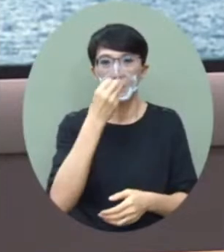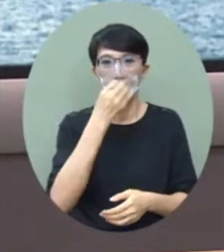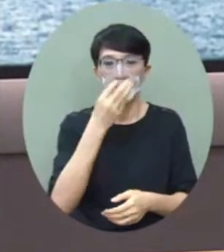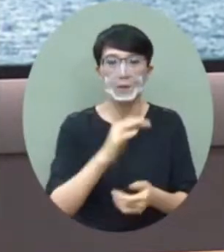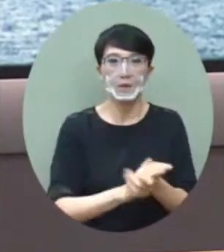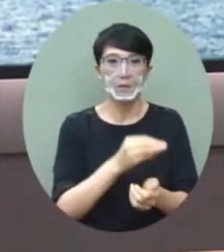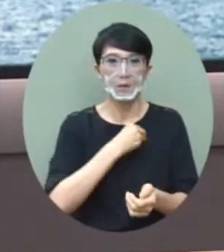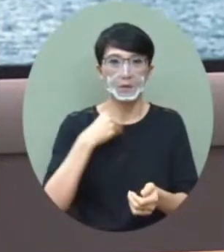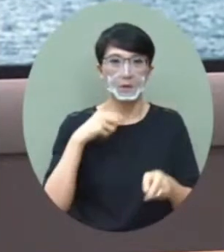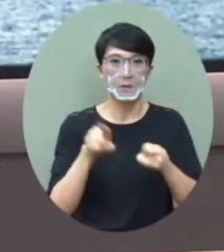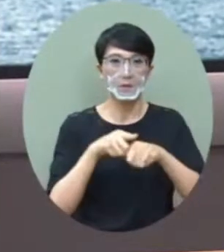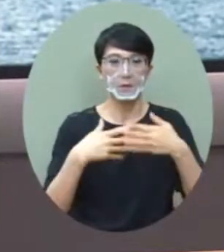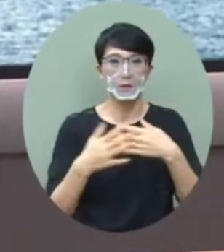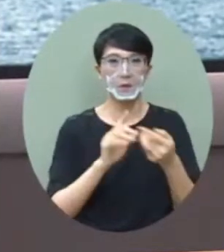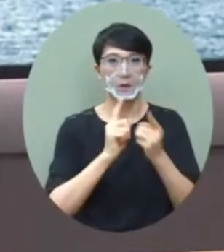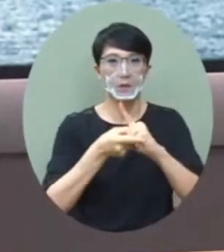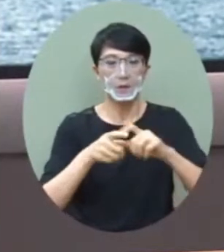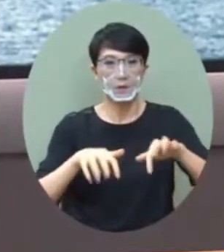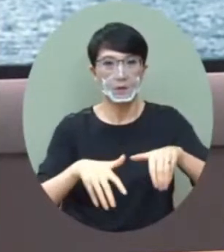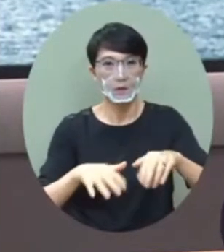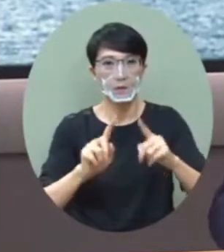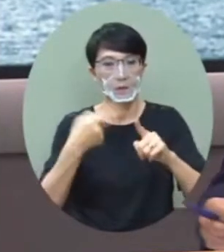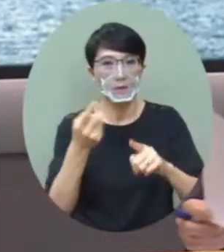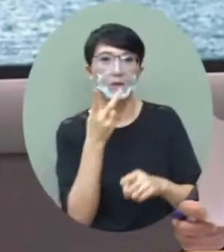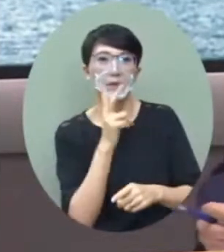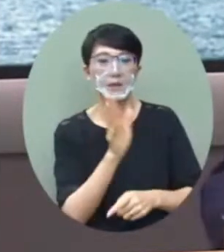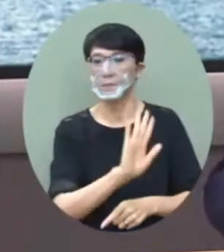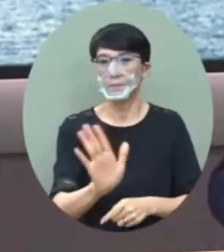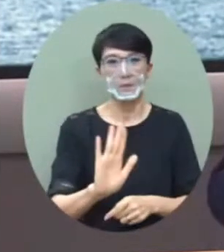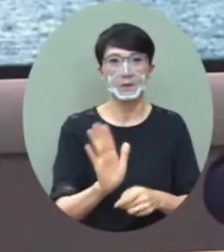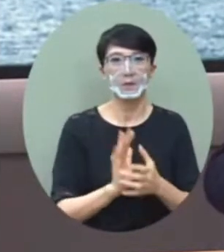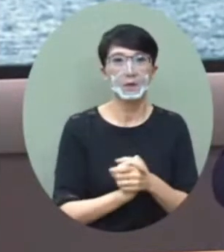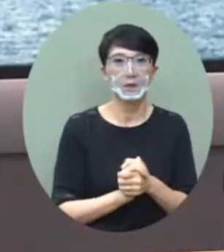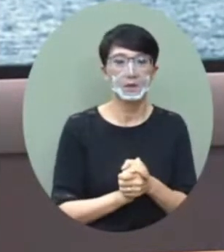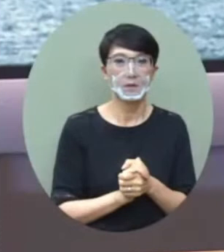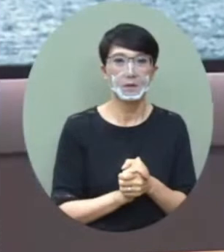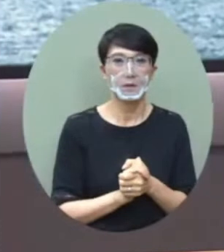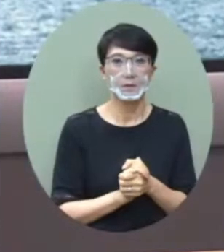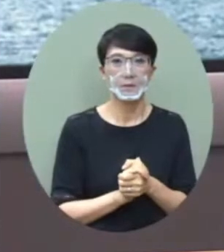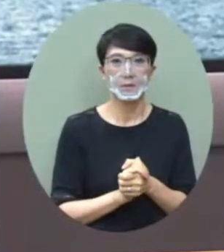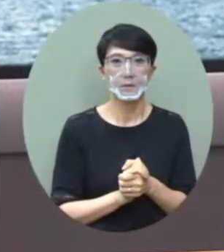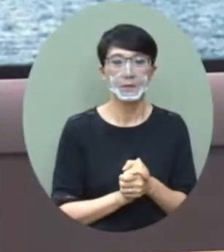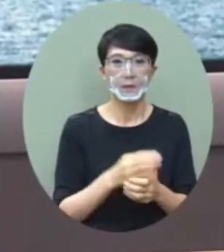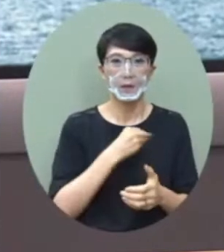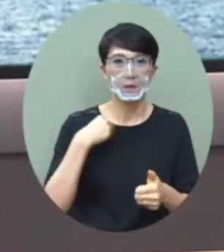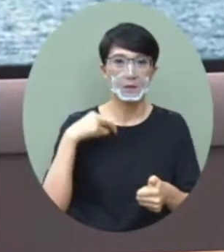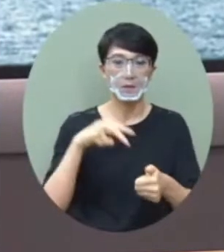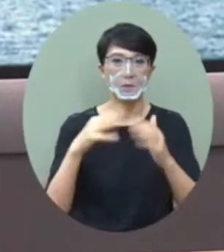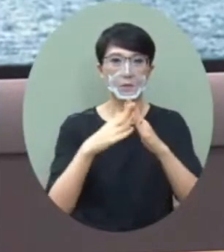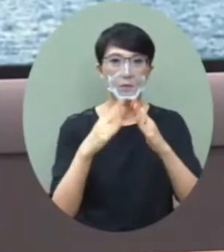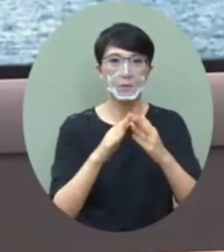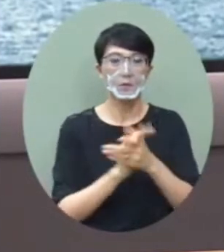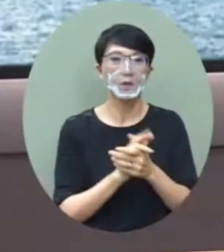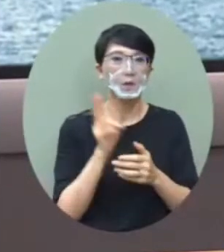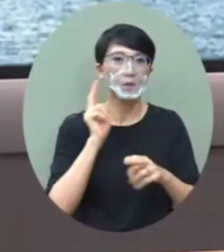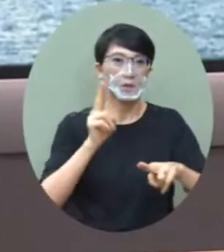information into the system without having to go through local healthcare staff